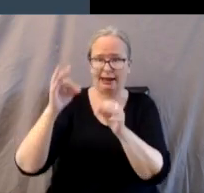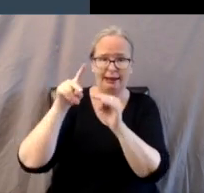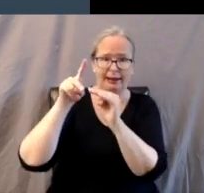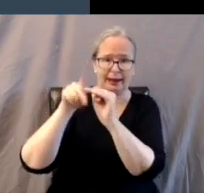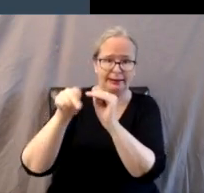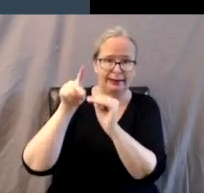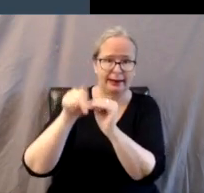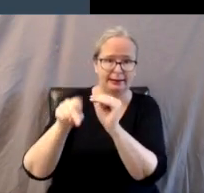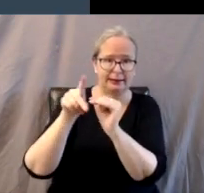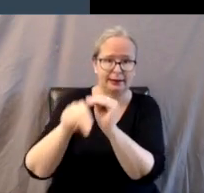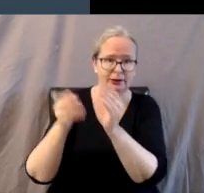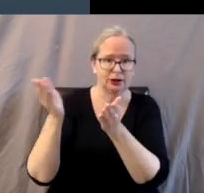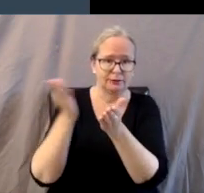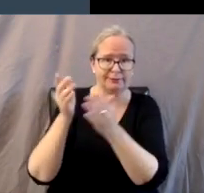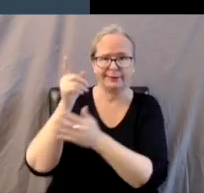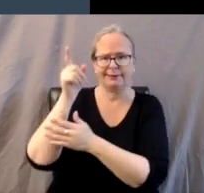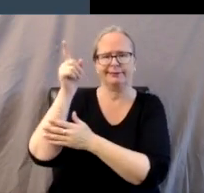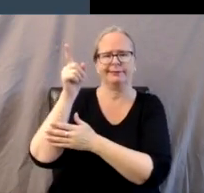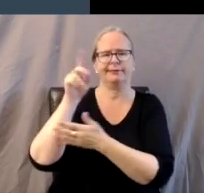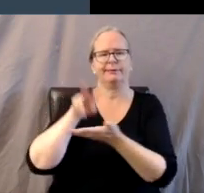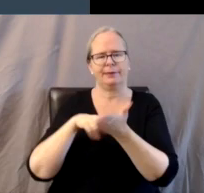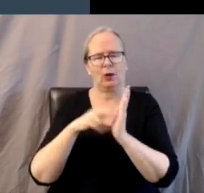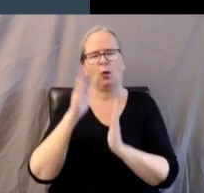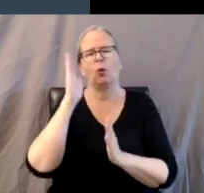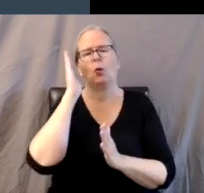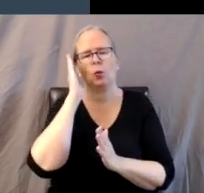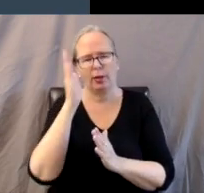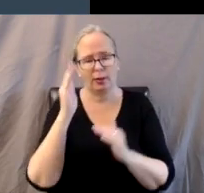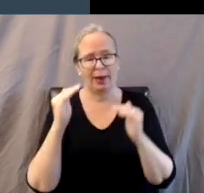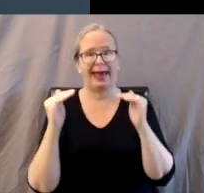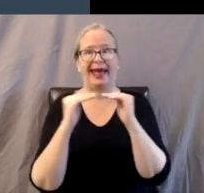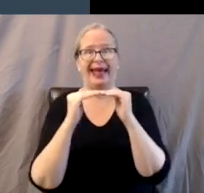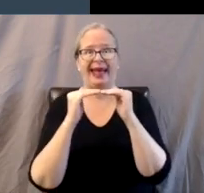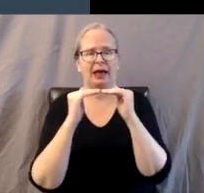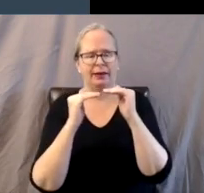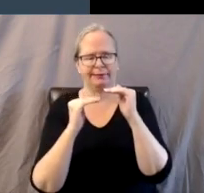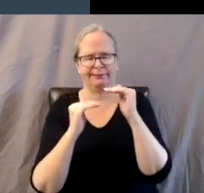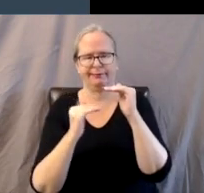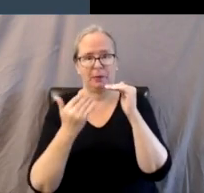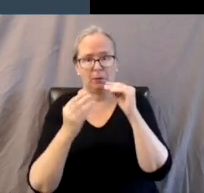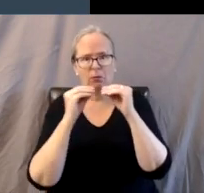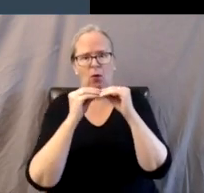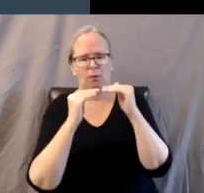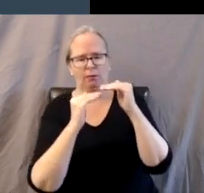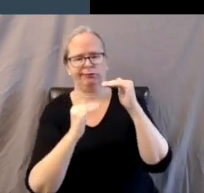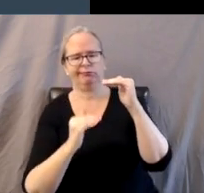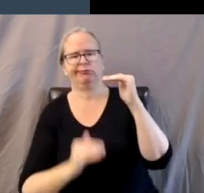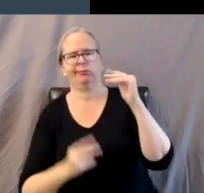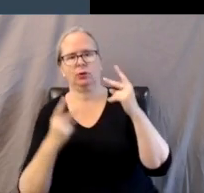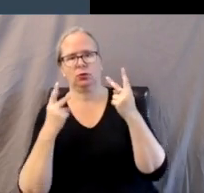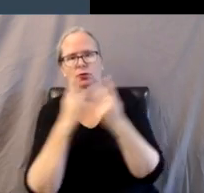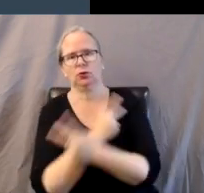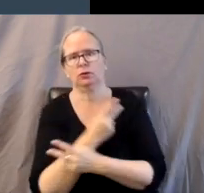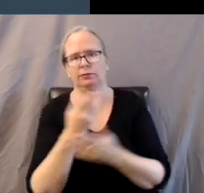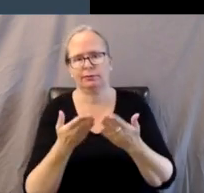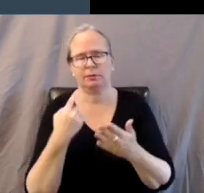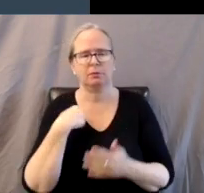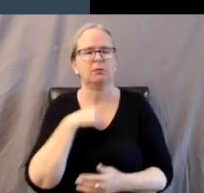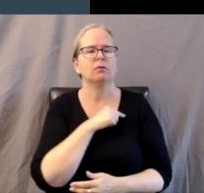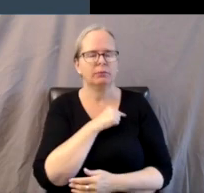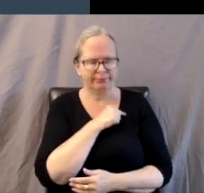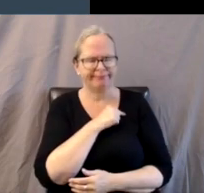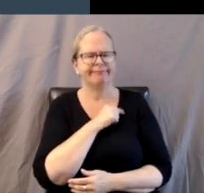even further. So we need to place pressure on the collective responsibility to contribute back in order